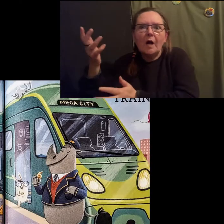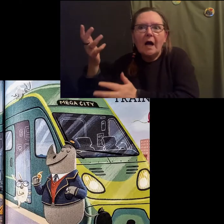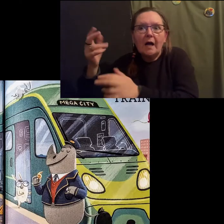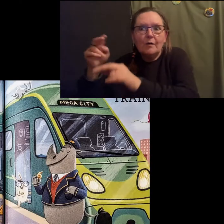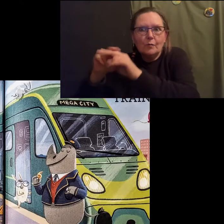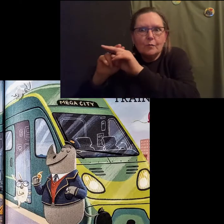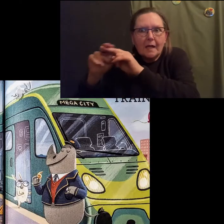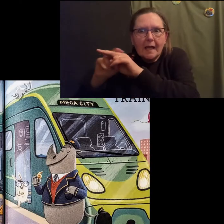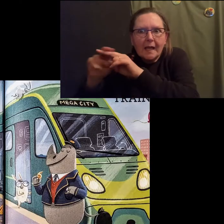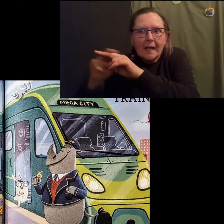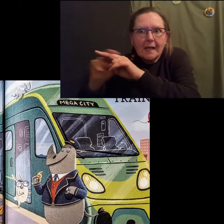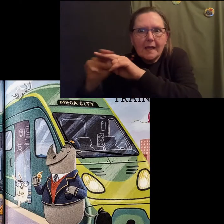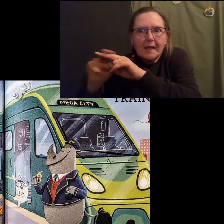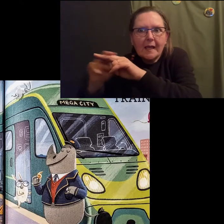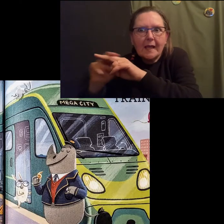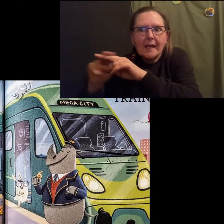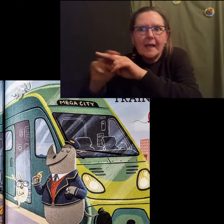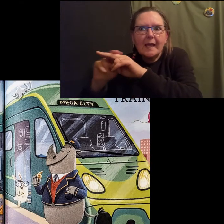train!